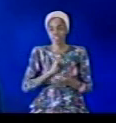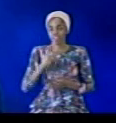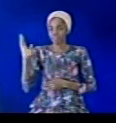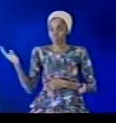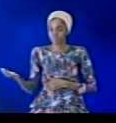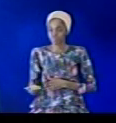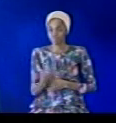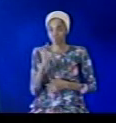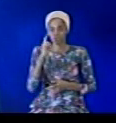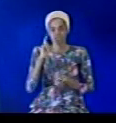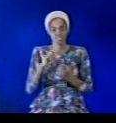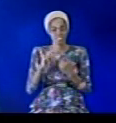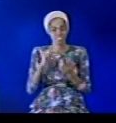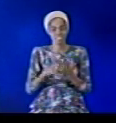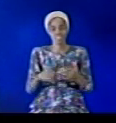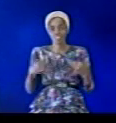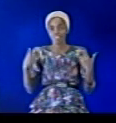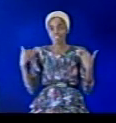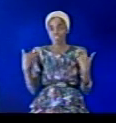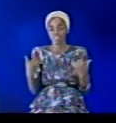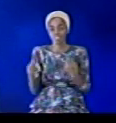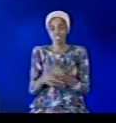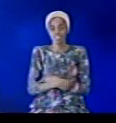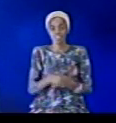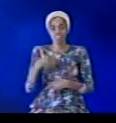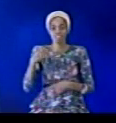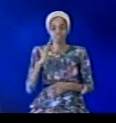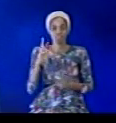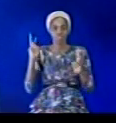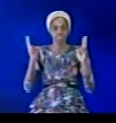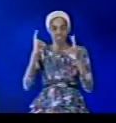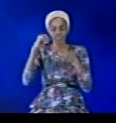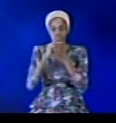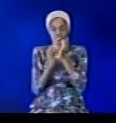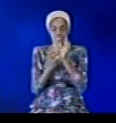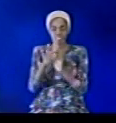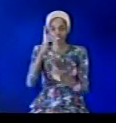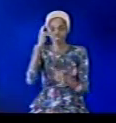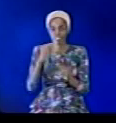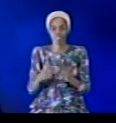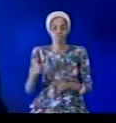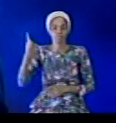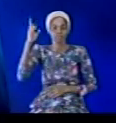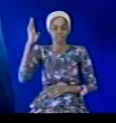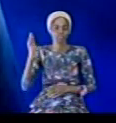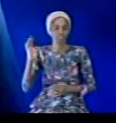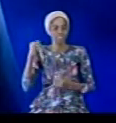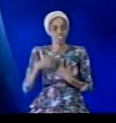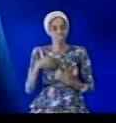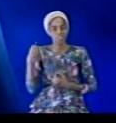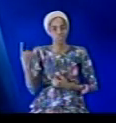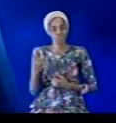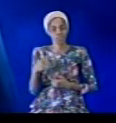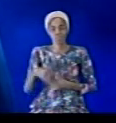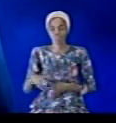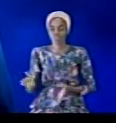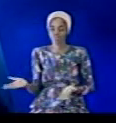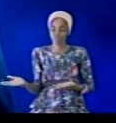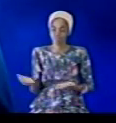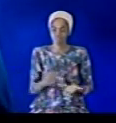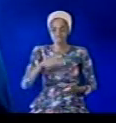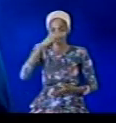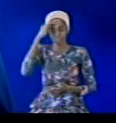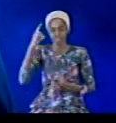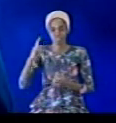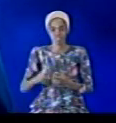to this day of your triumph in Jesus' name. God has always raised men to